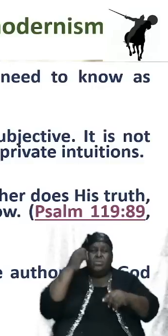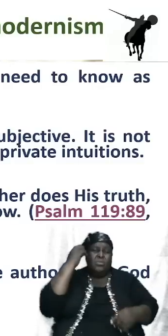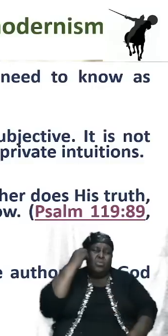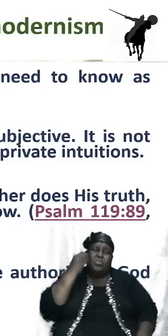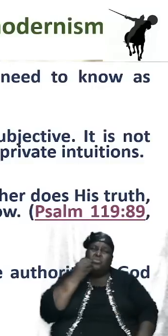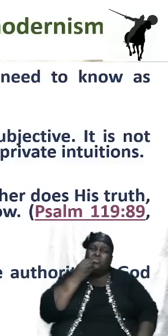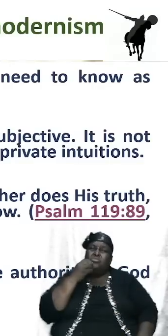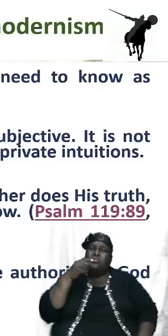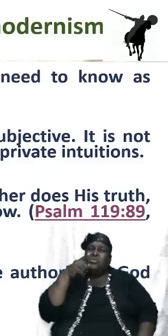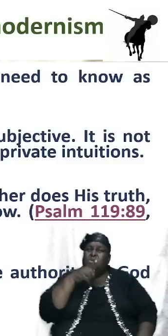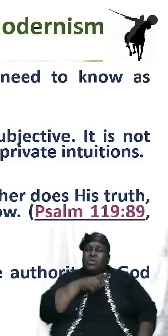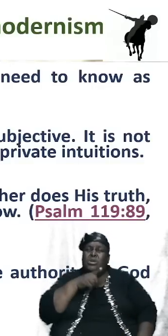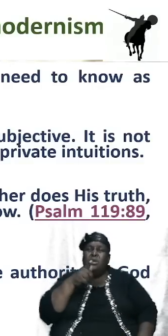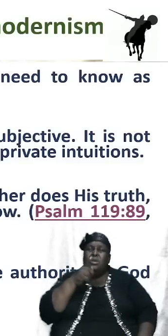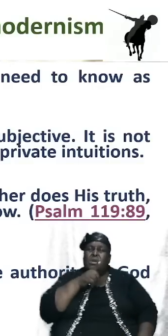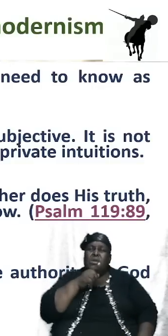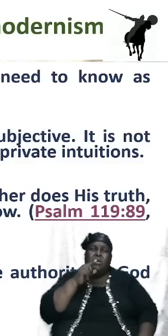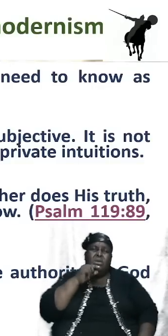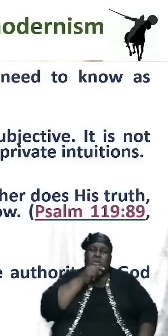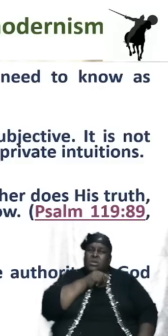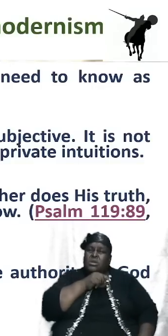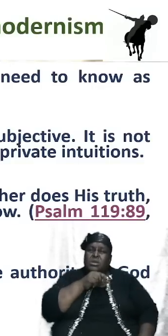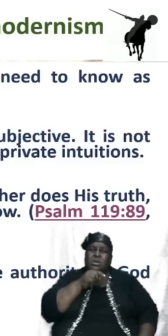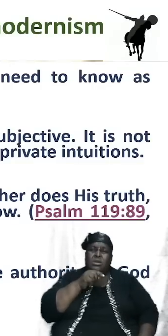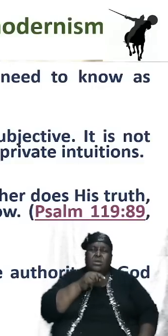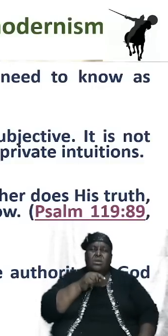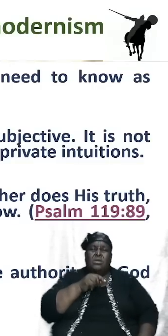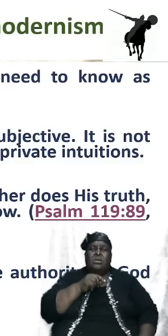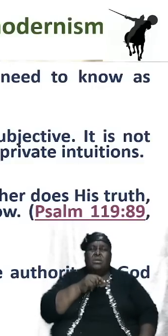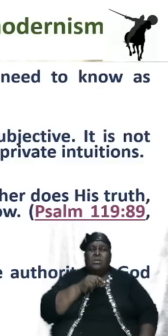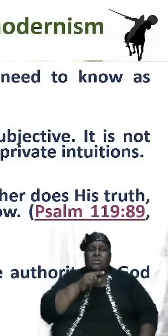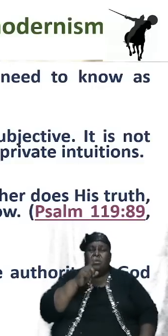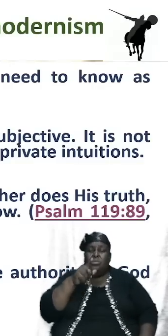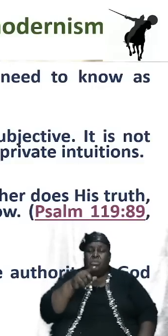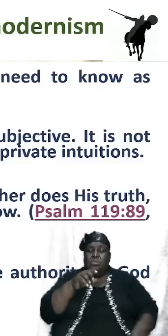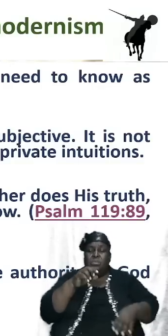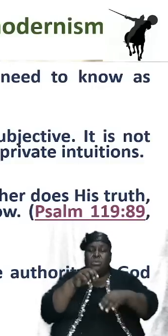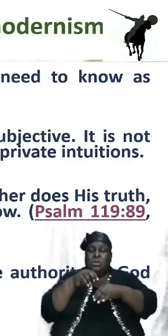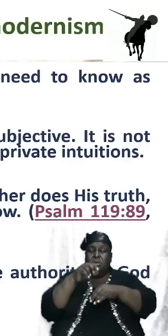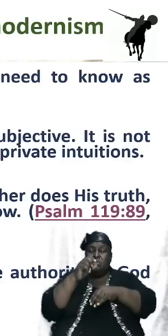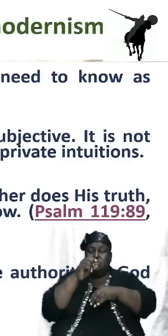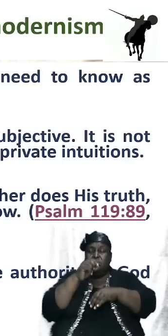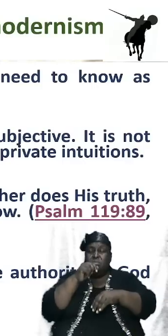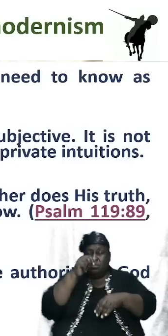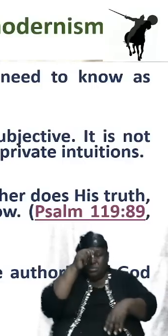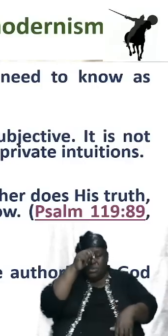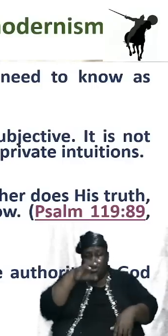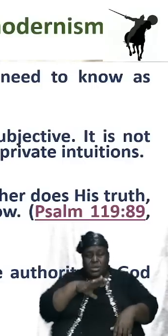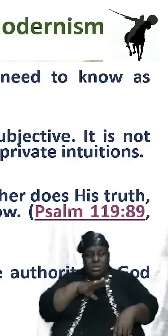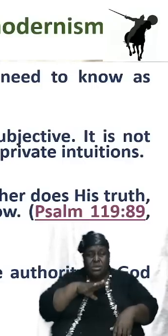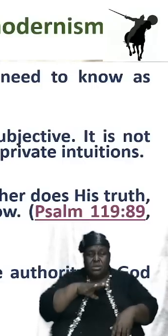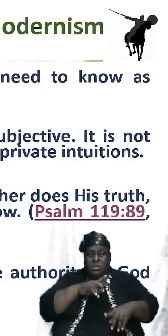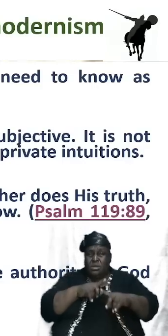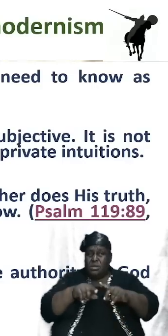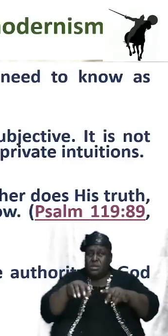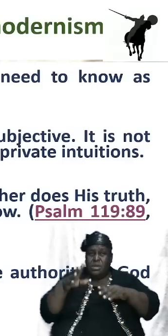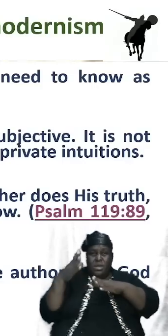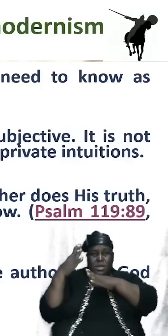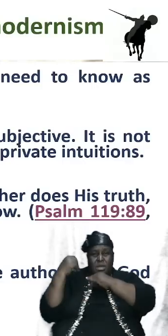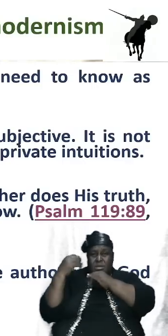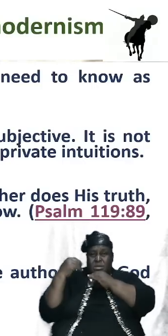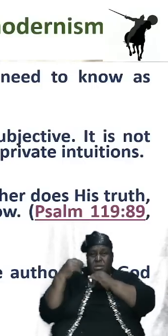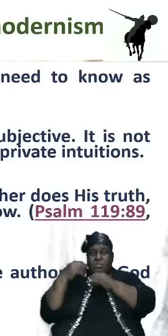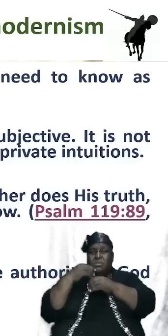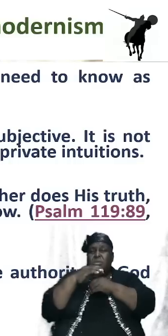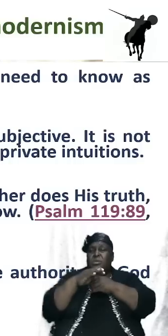is okay. And one guy, he got kicked out of the church because he's saying, can't accept the whole